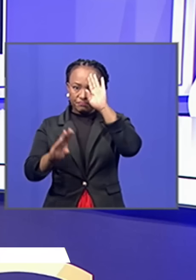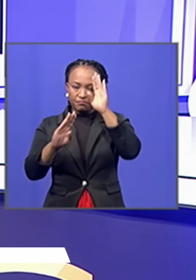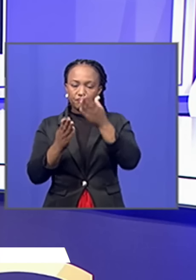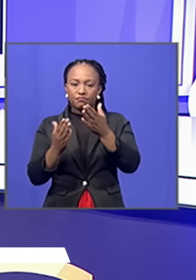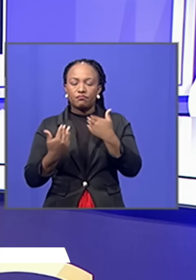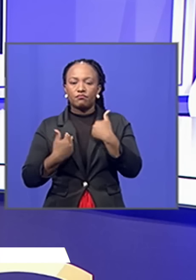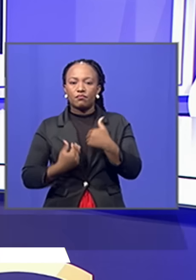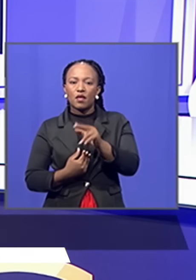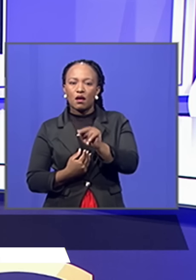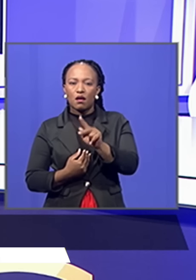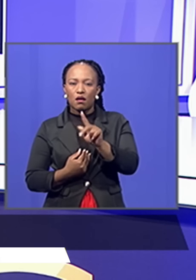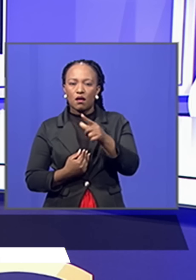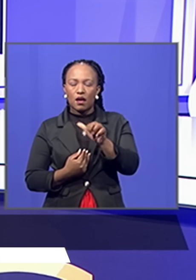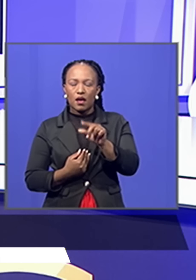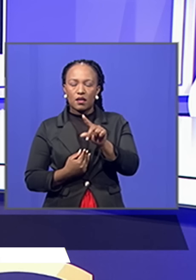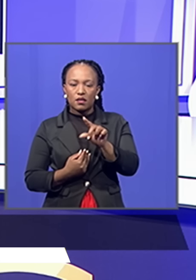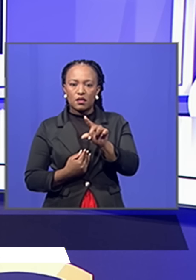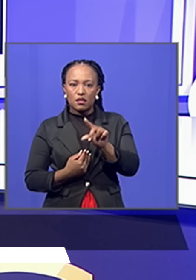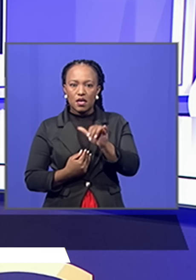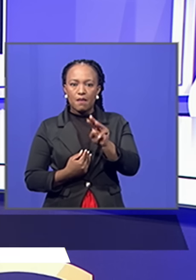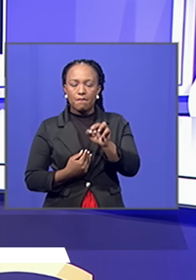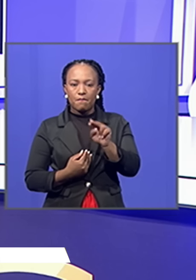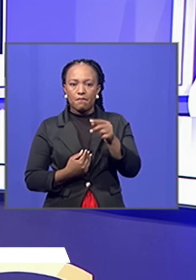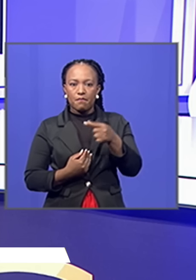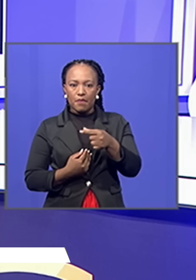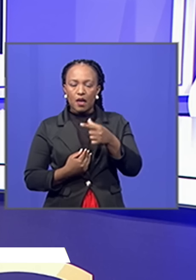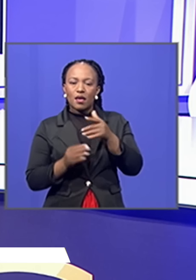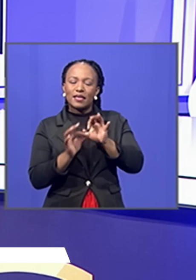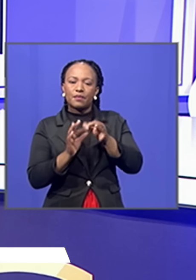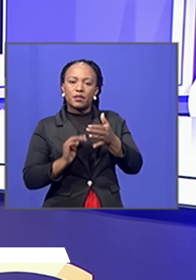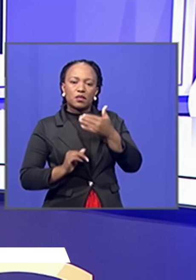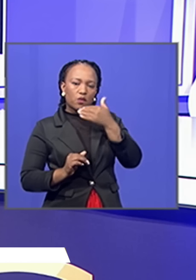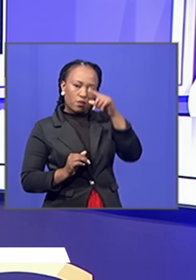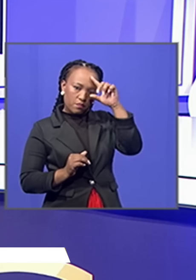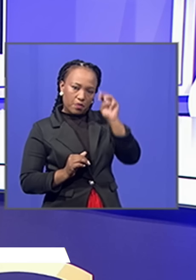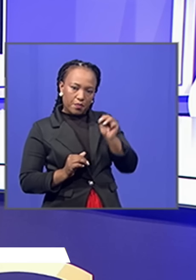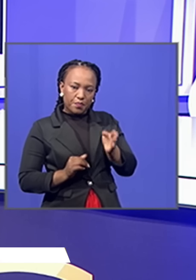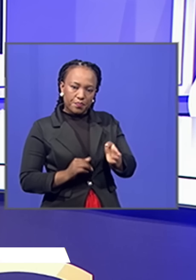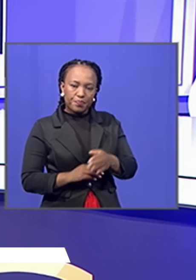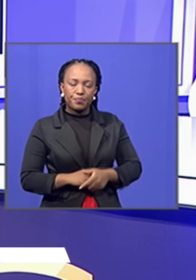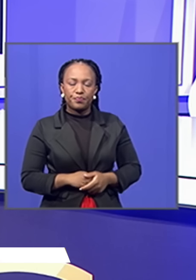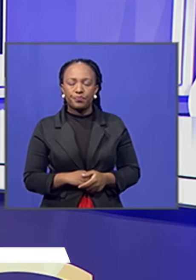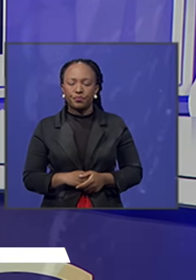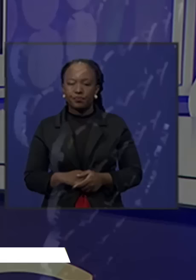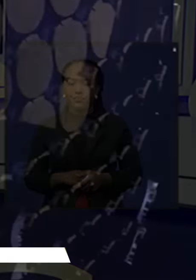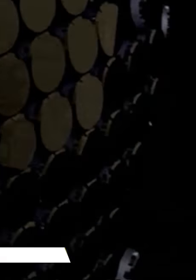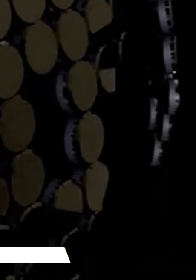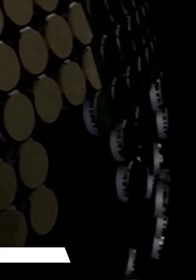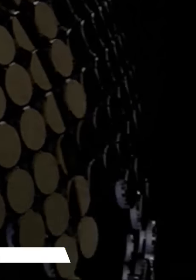Thobela ke nkgadimeng ke kana gomme ke thušana le mofetoledi wa polelo ya diatla Mpho Teme.